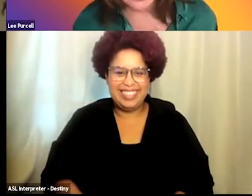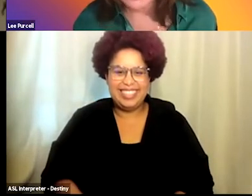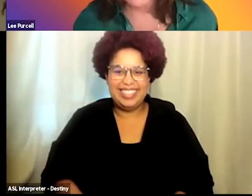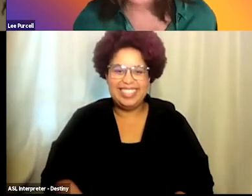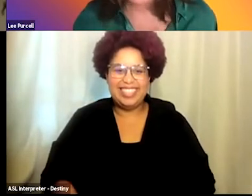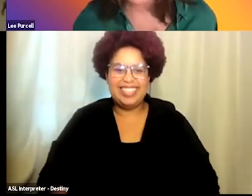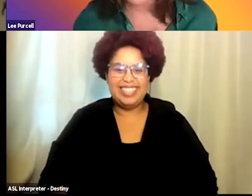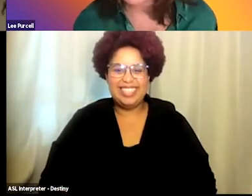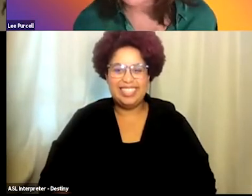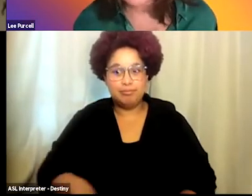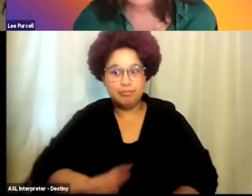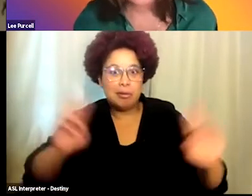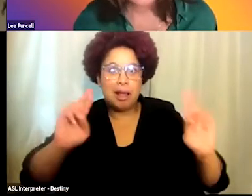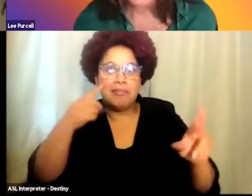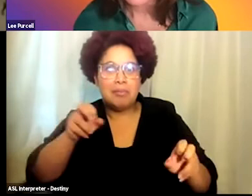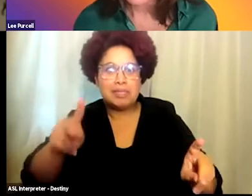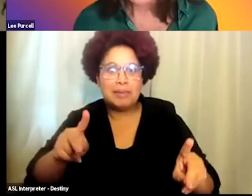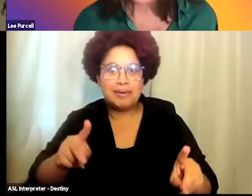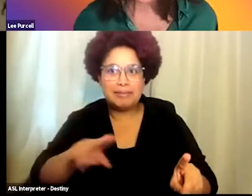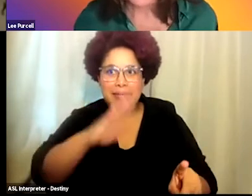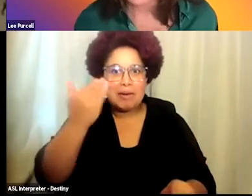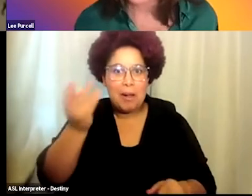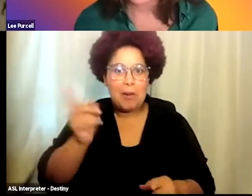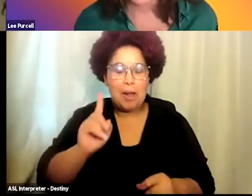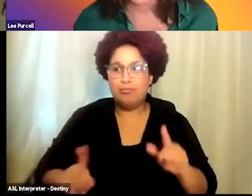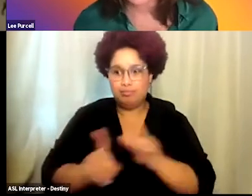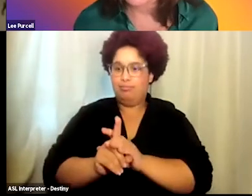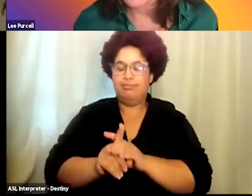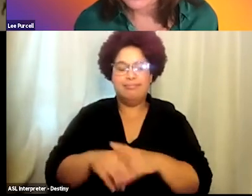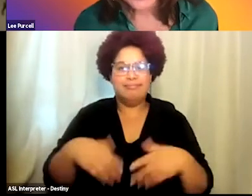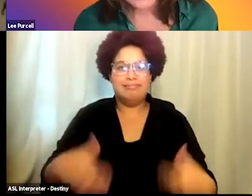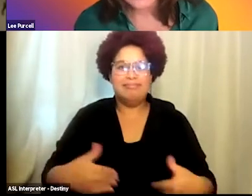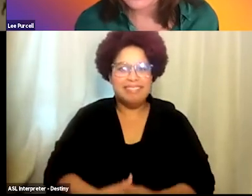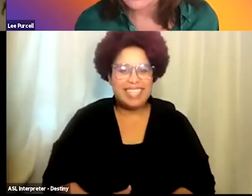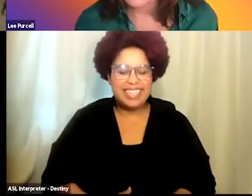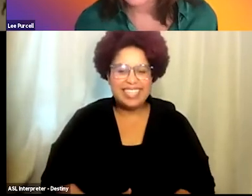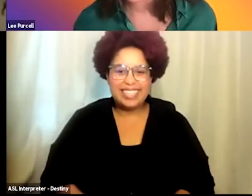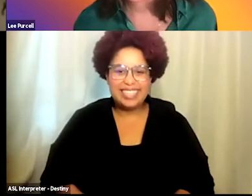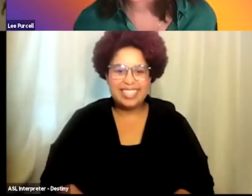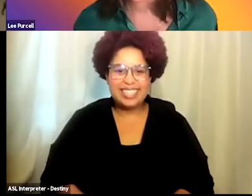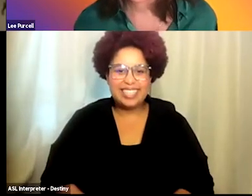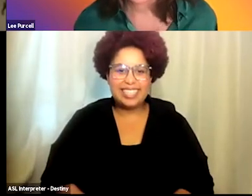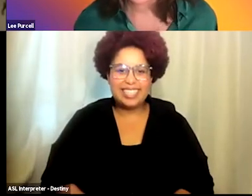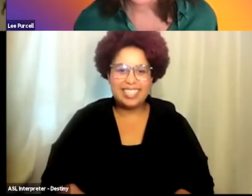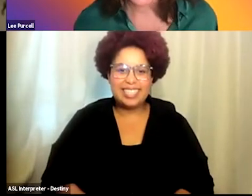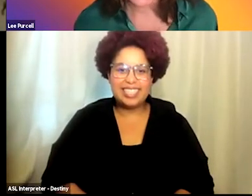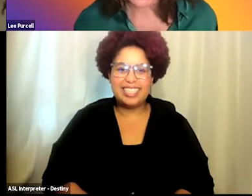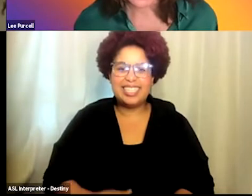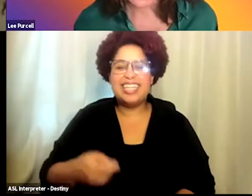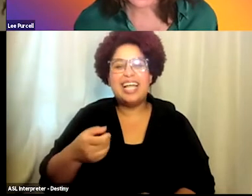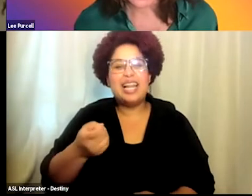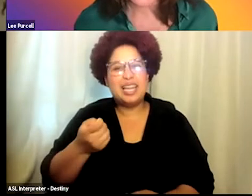Oh, you know, be ready for opportunity. You never know where it's going to come. Wow. Yeah, you were. It was a little different from being discovered